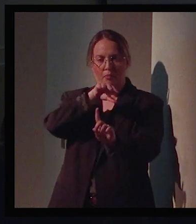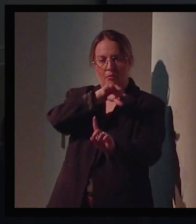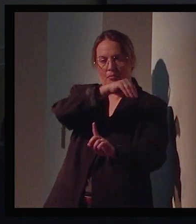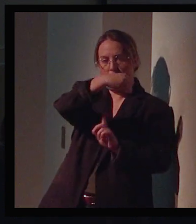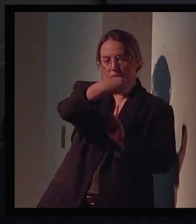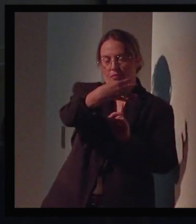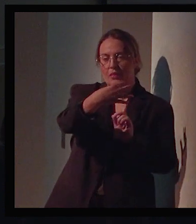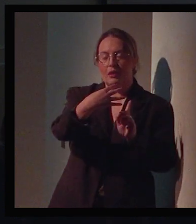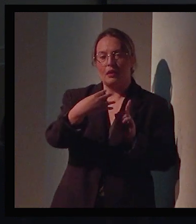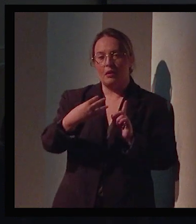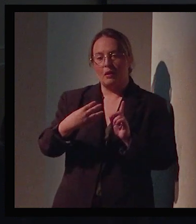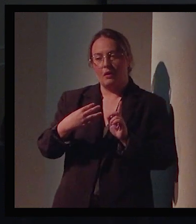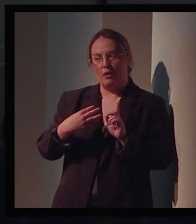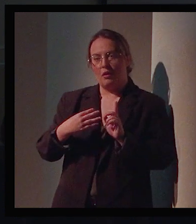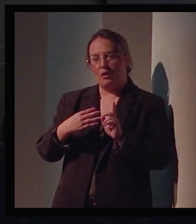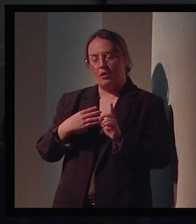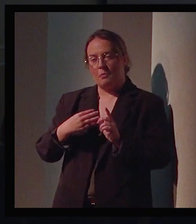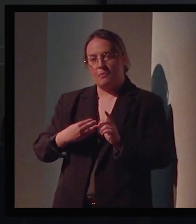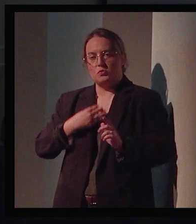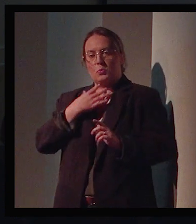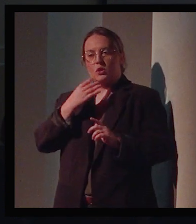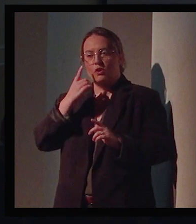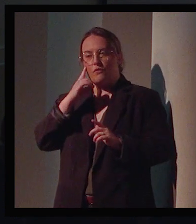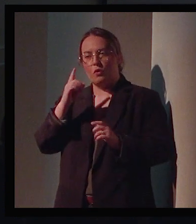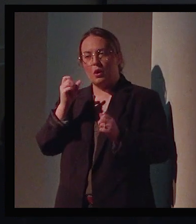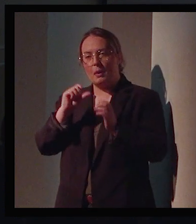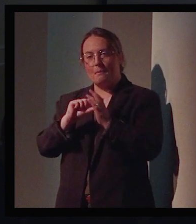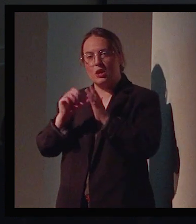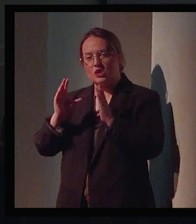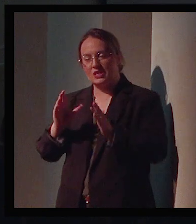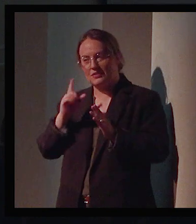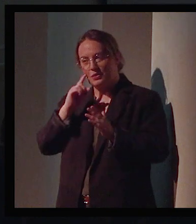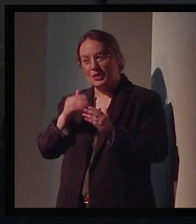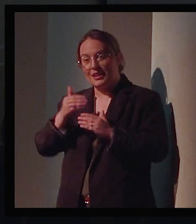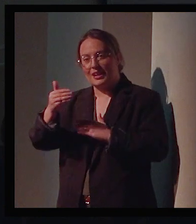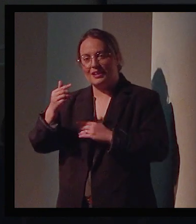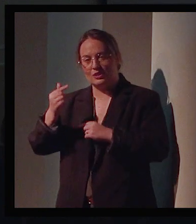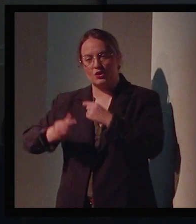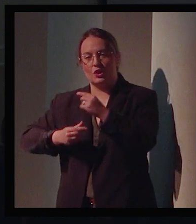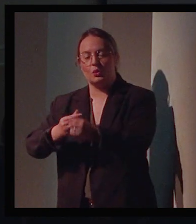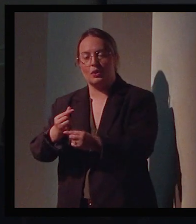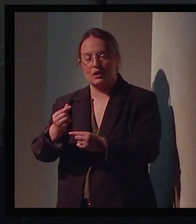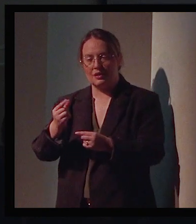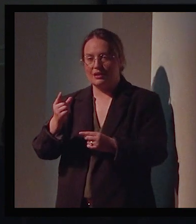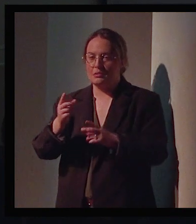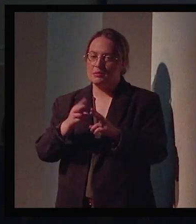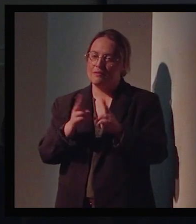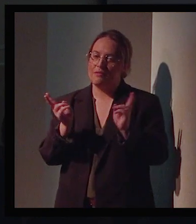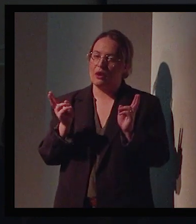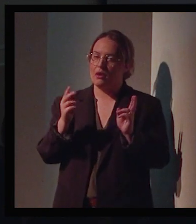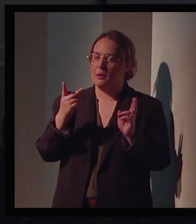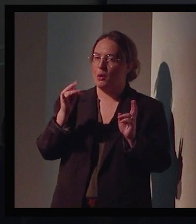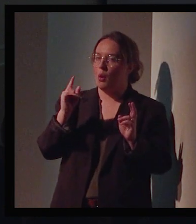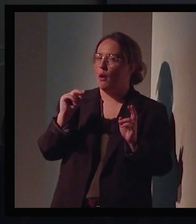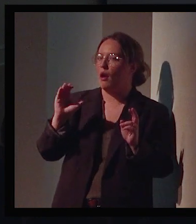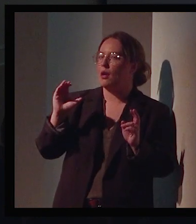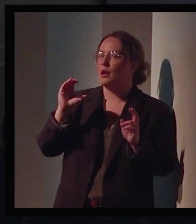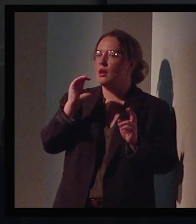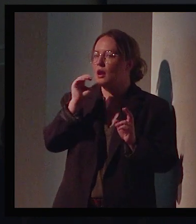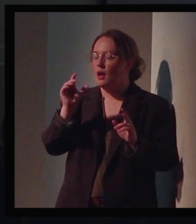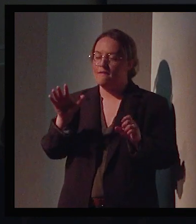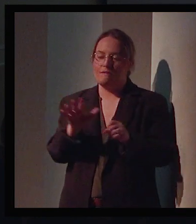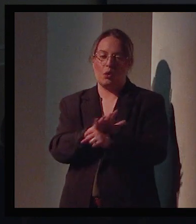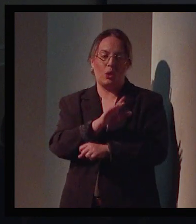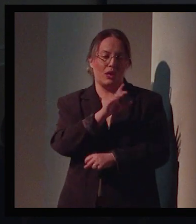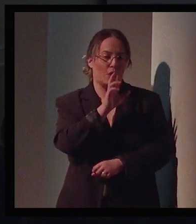for Impressionists of the next generation. Corot's vision here was far too poetic for him to be fully in